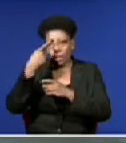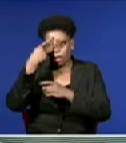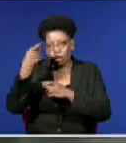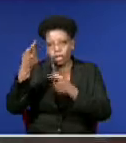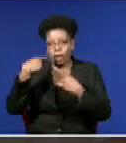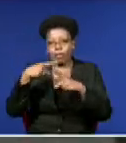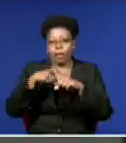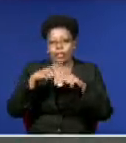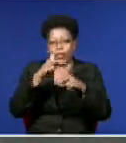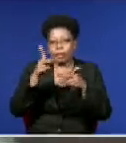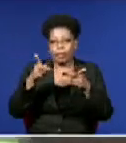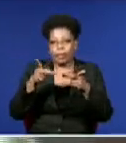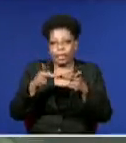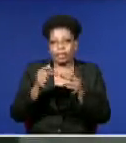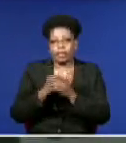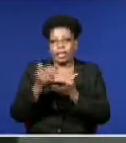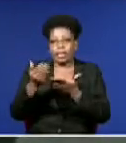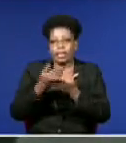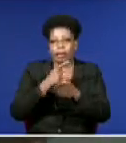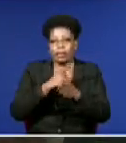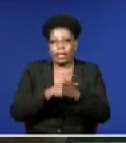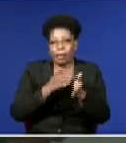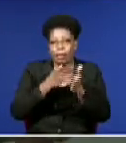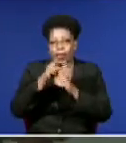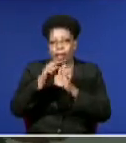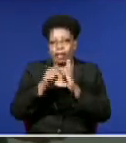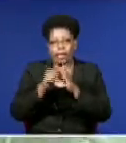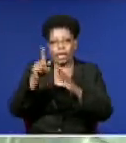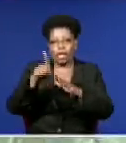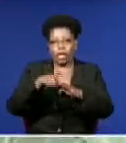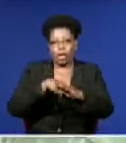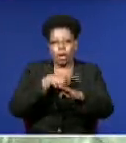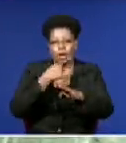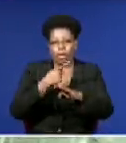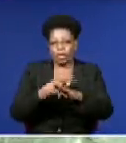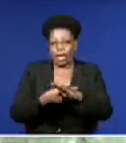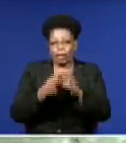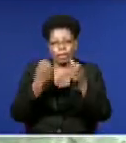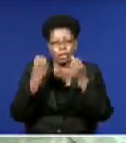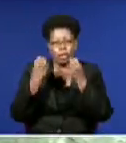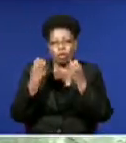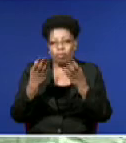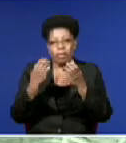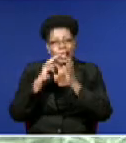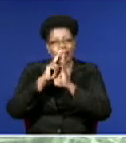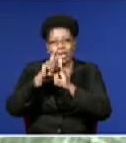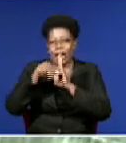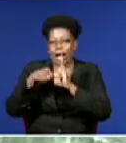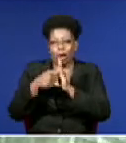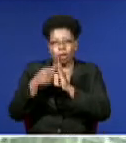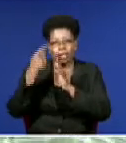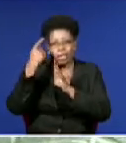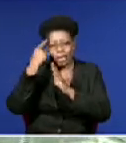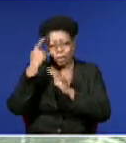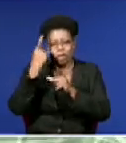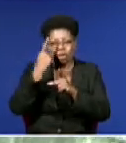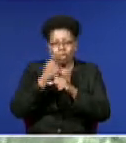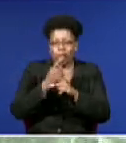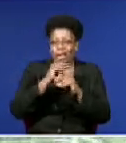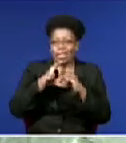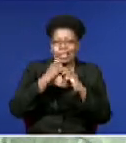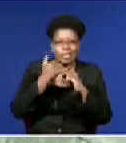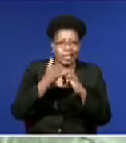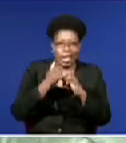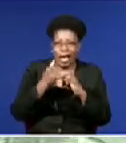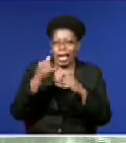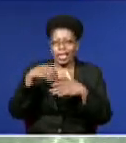places. Sometimes preparations can take a very long time. So many hours are spent trying to figure out the right sizes and in